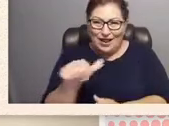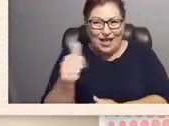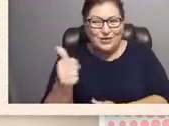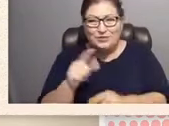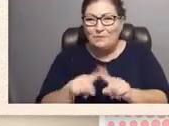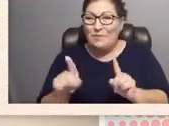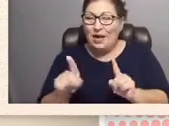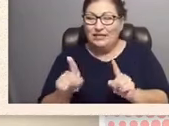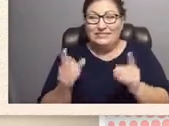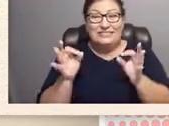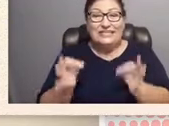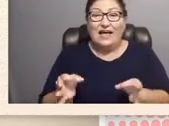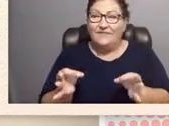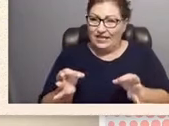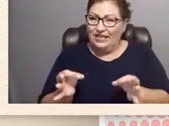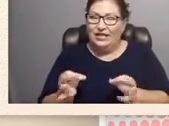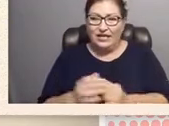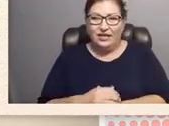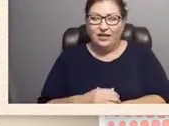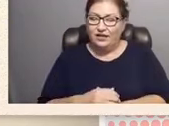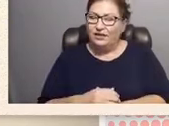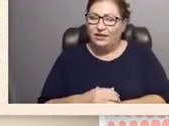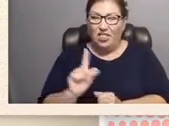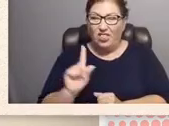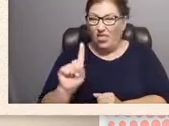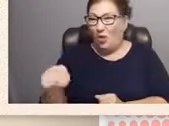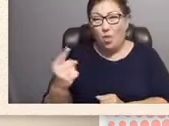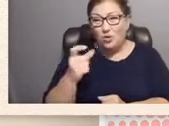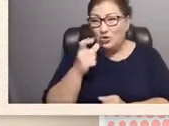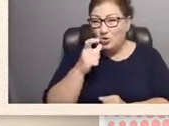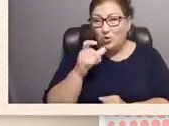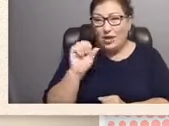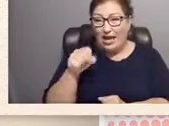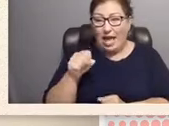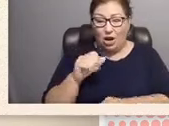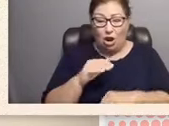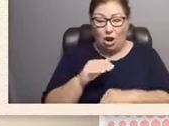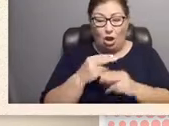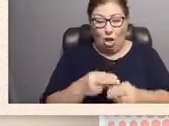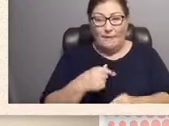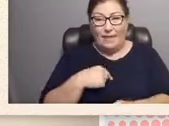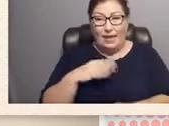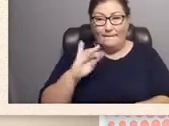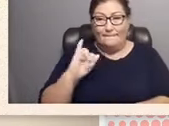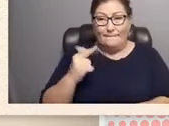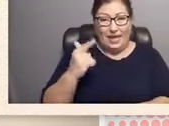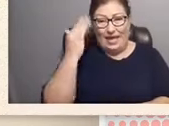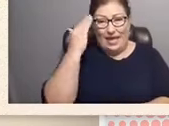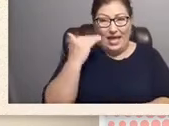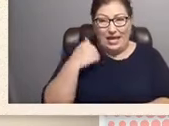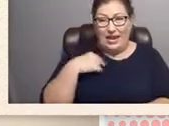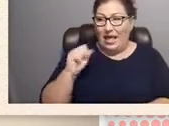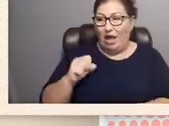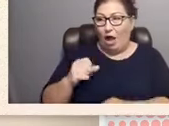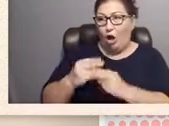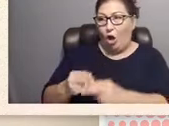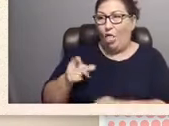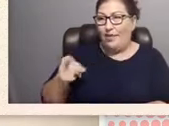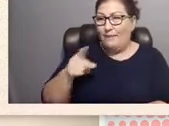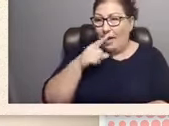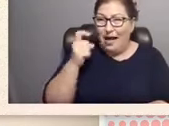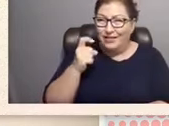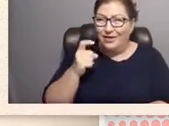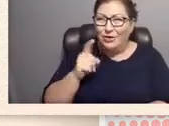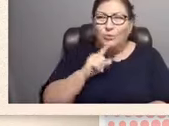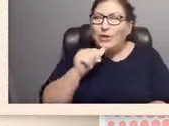definitely, you know, they're the only ones that can call me a big head, and I'm the only ones that can call them, ugly, and not really mean it. No one else can do